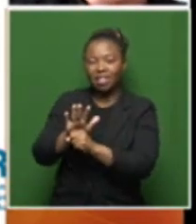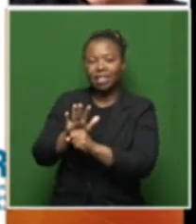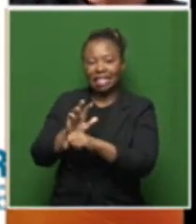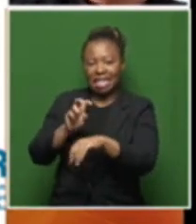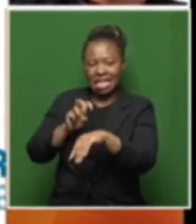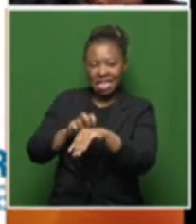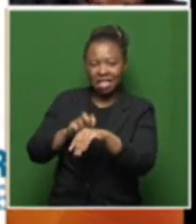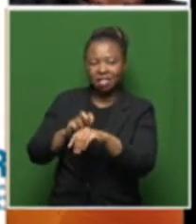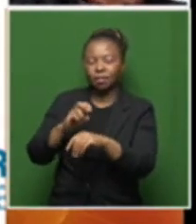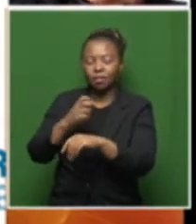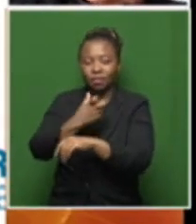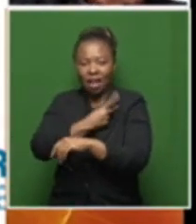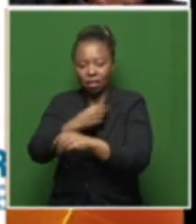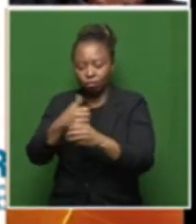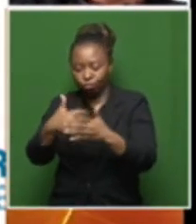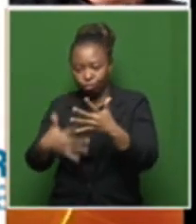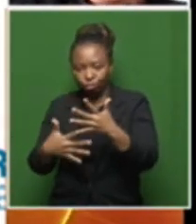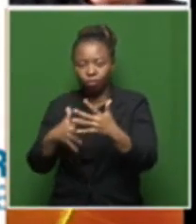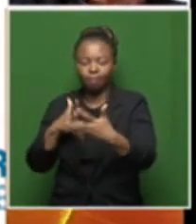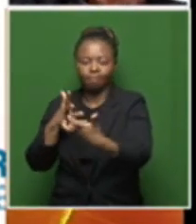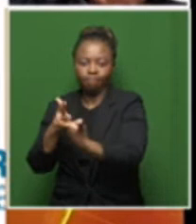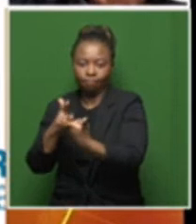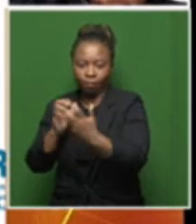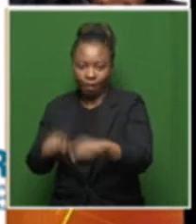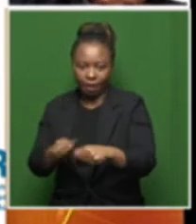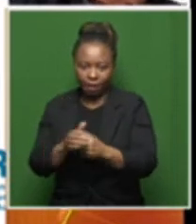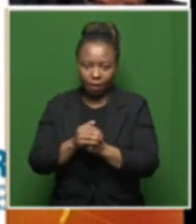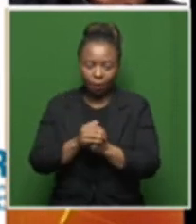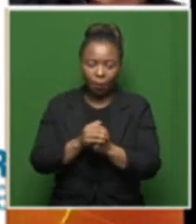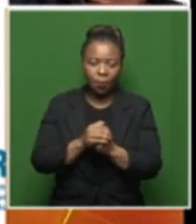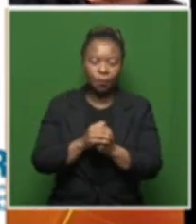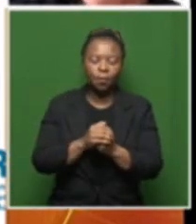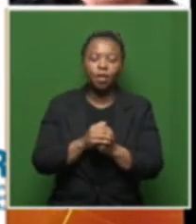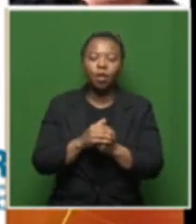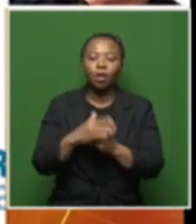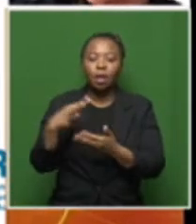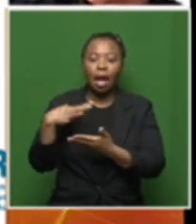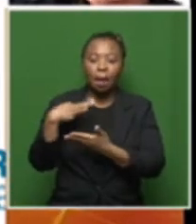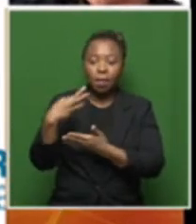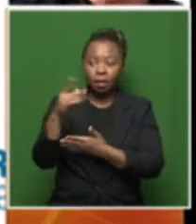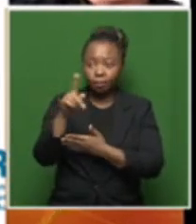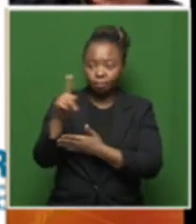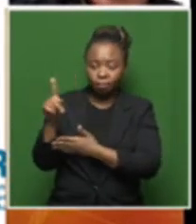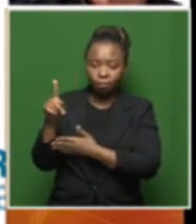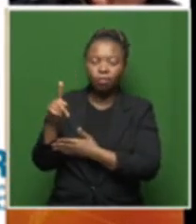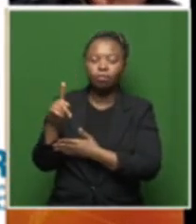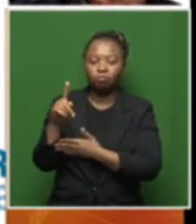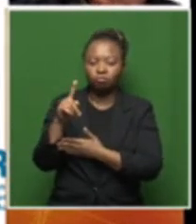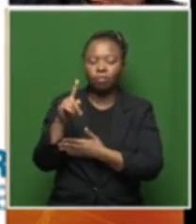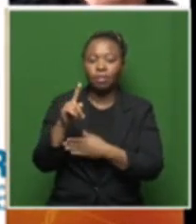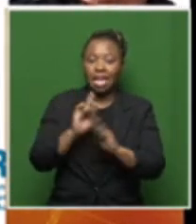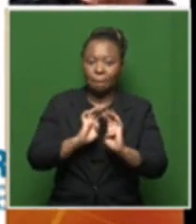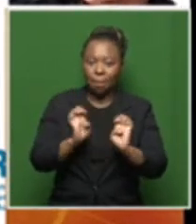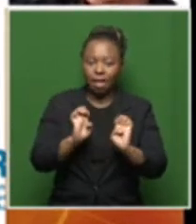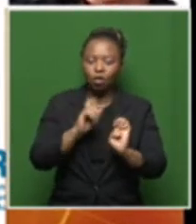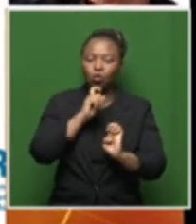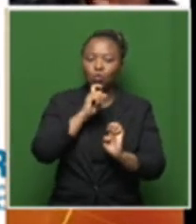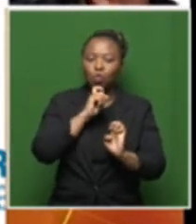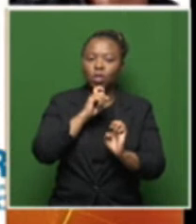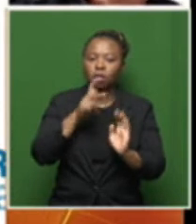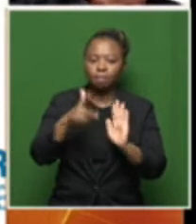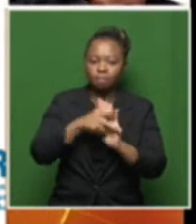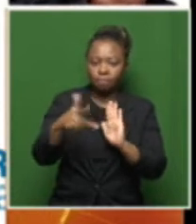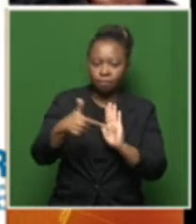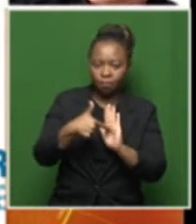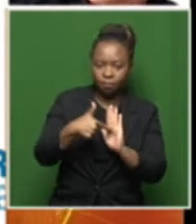these vaccines. So for specific applicants, we've then given this emergency use authorization, and it comes with